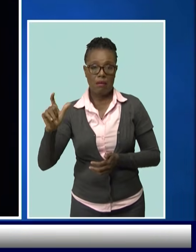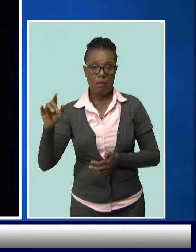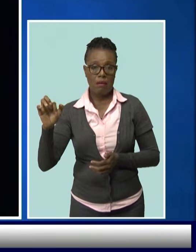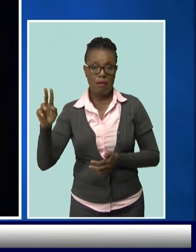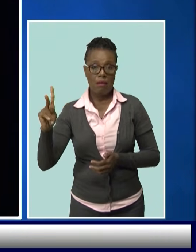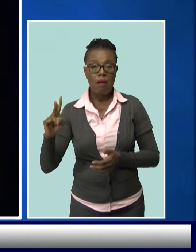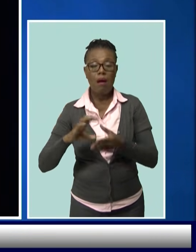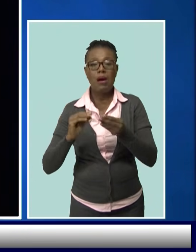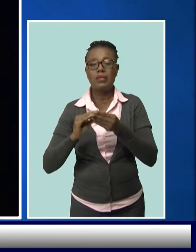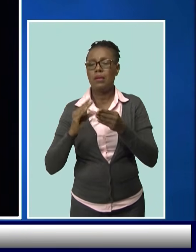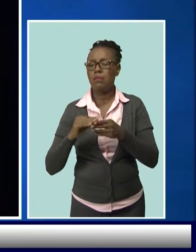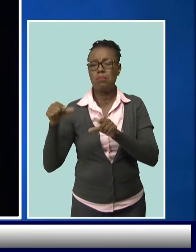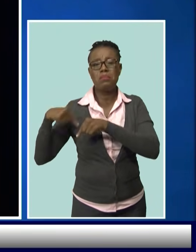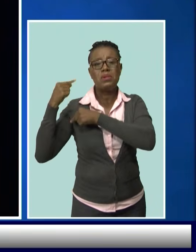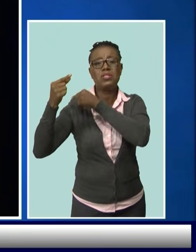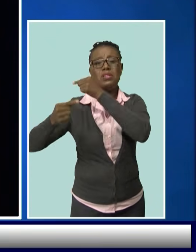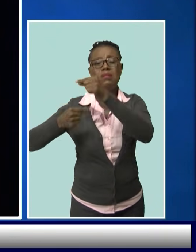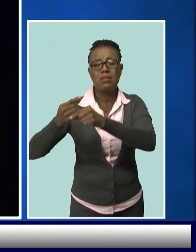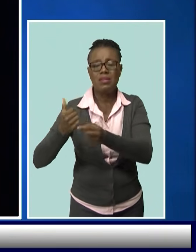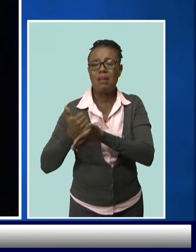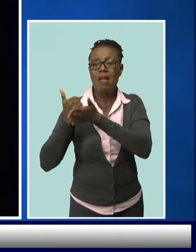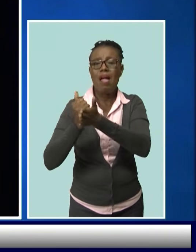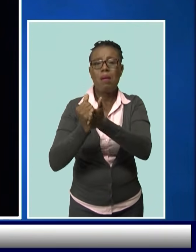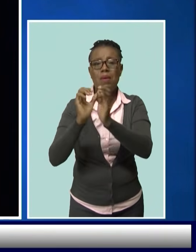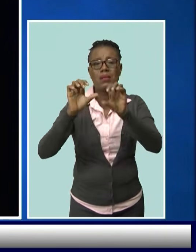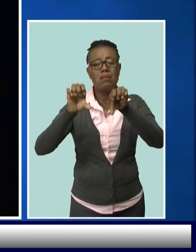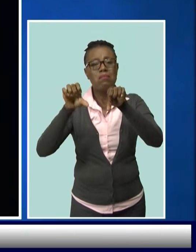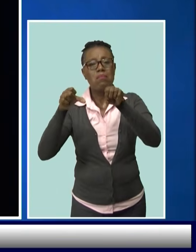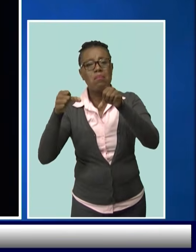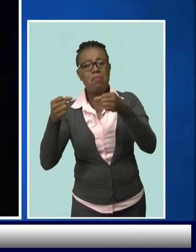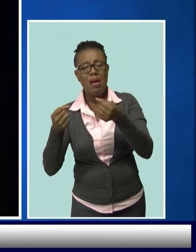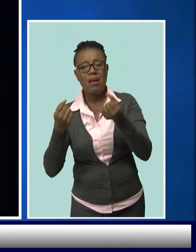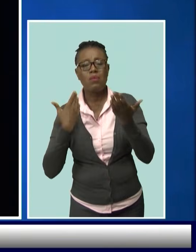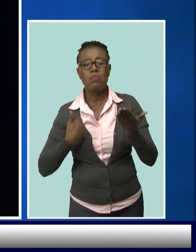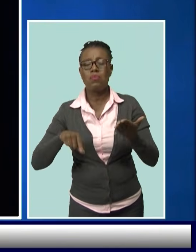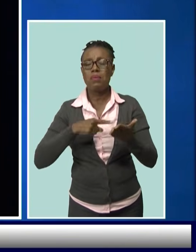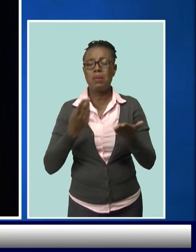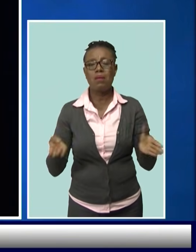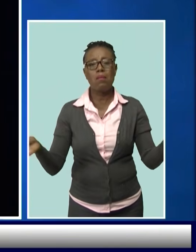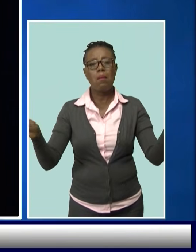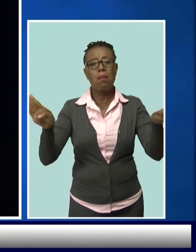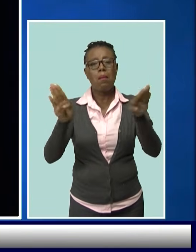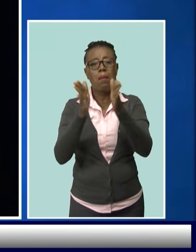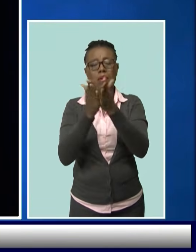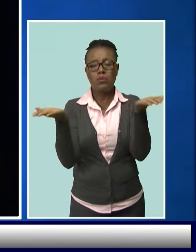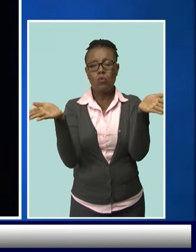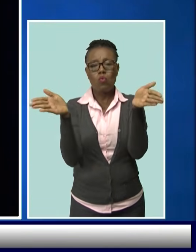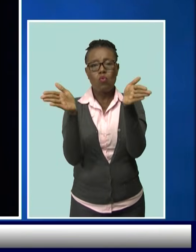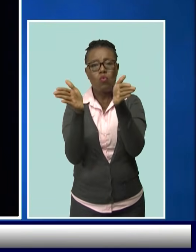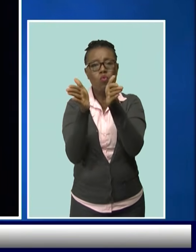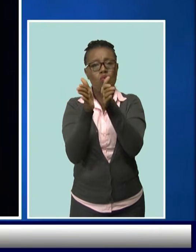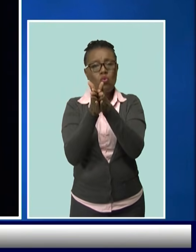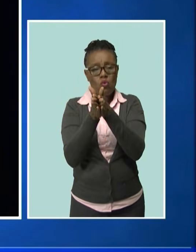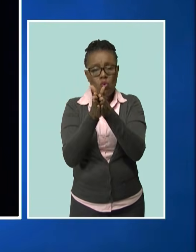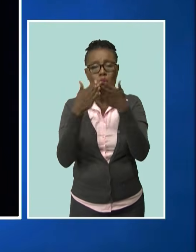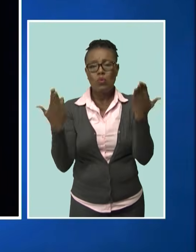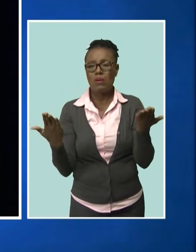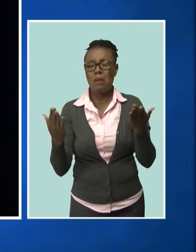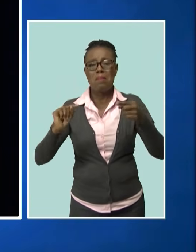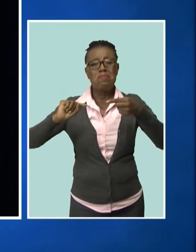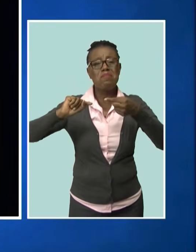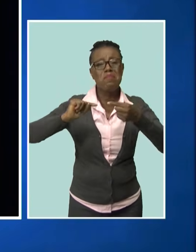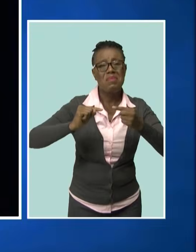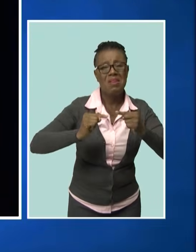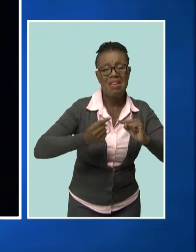that helps it bend. Let us be the ones who finally close the books on this painful chapter, not with a plea, but with